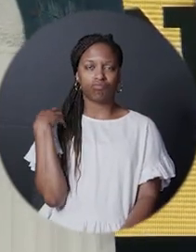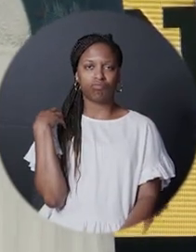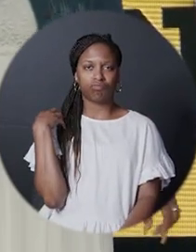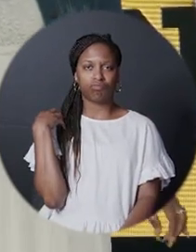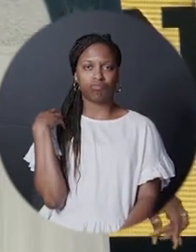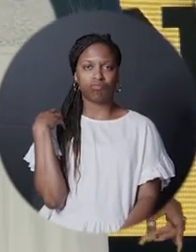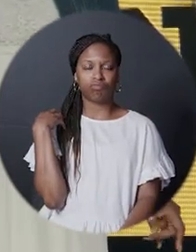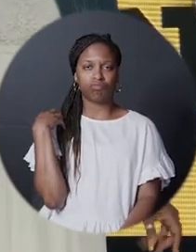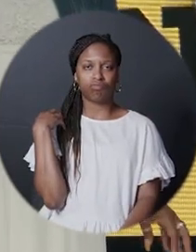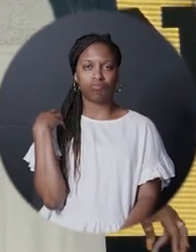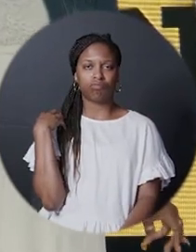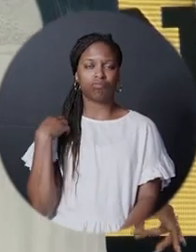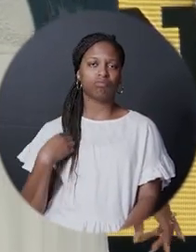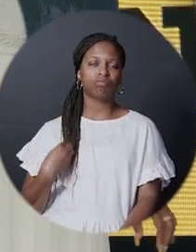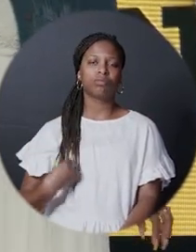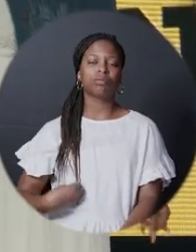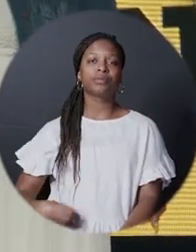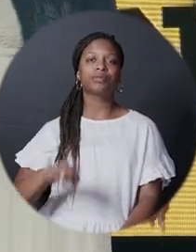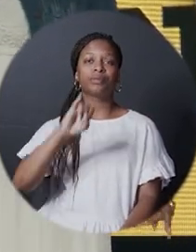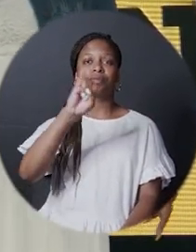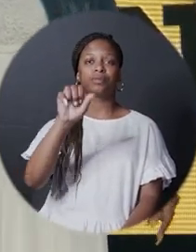charge.